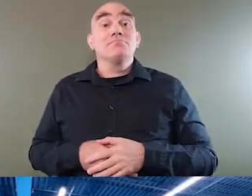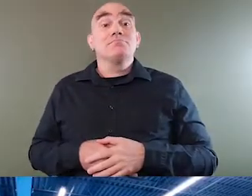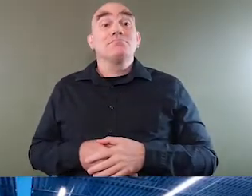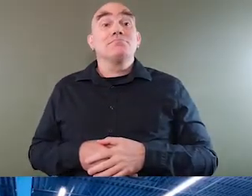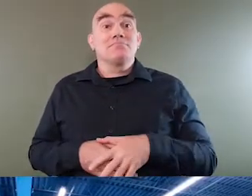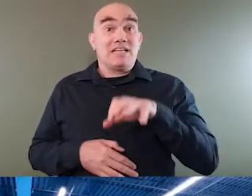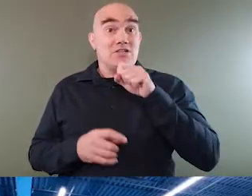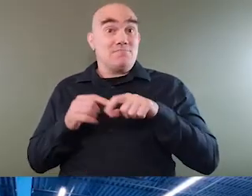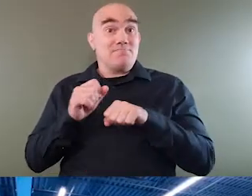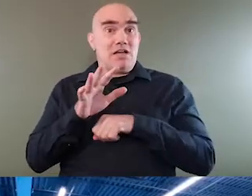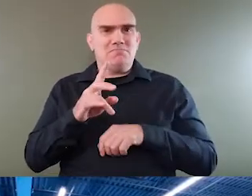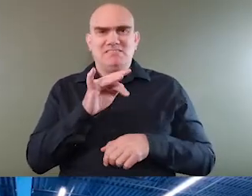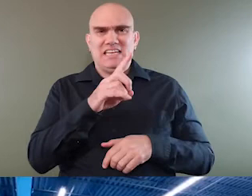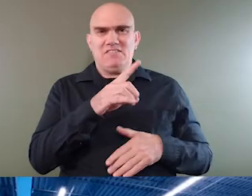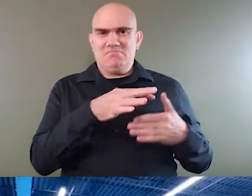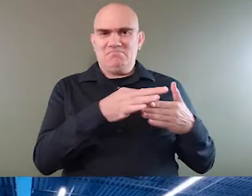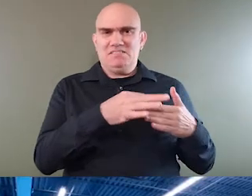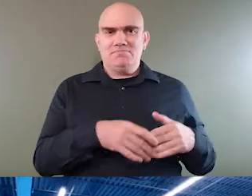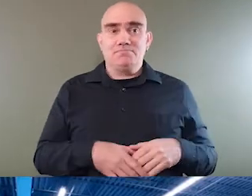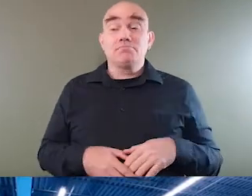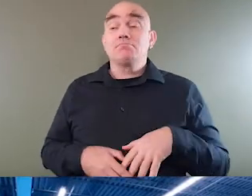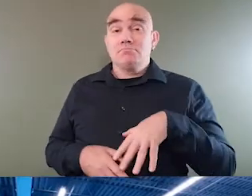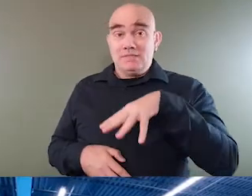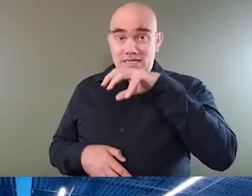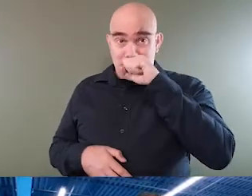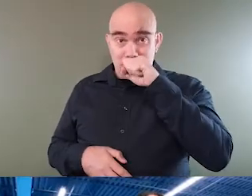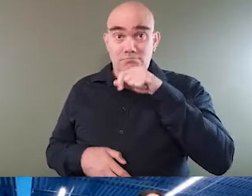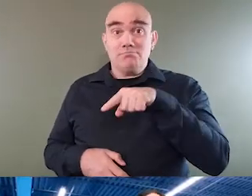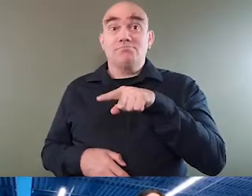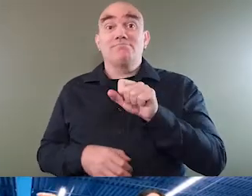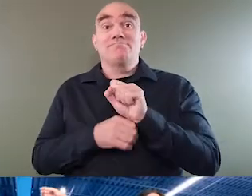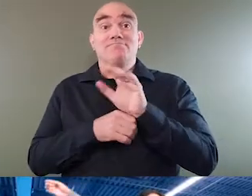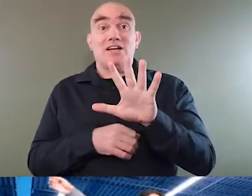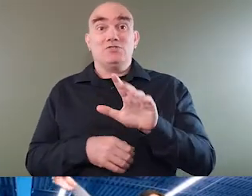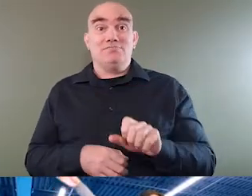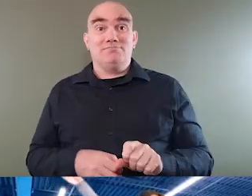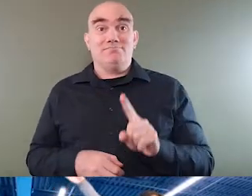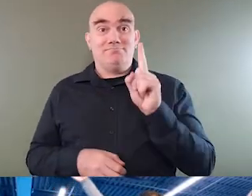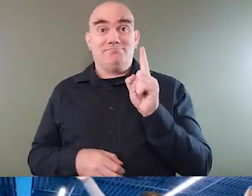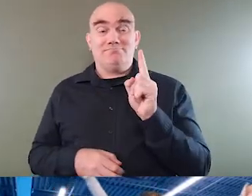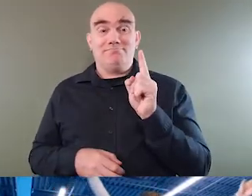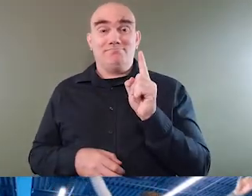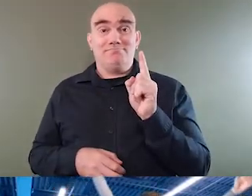away. Inhale, look forward to mountain.